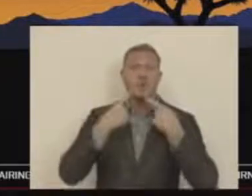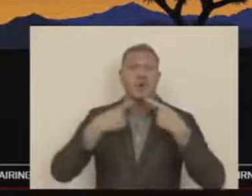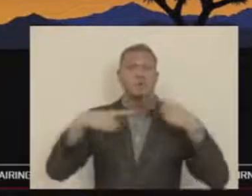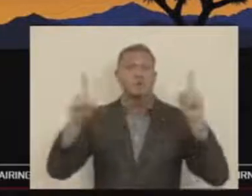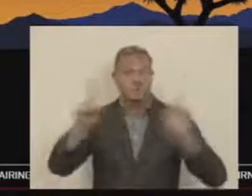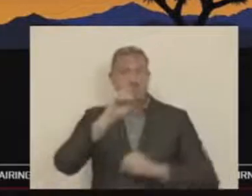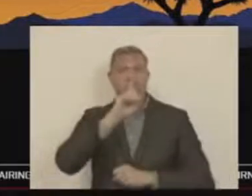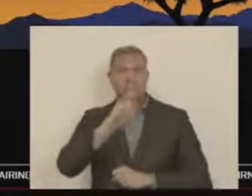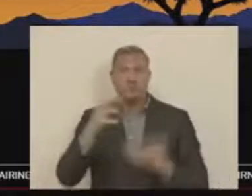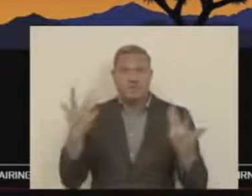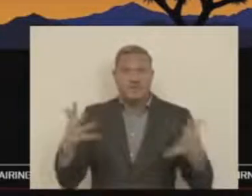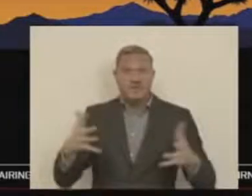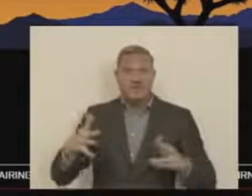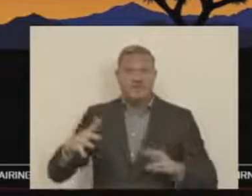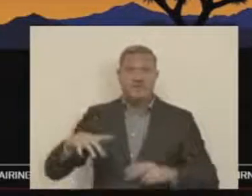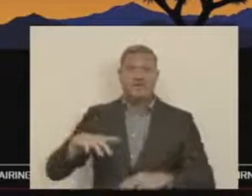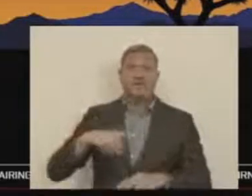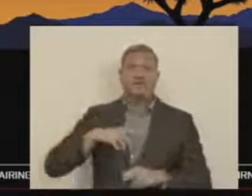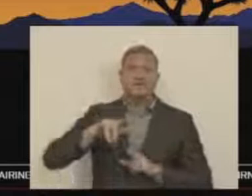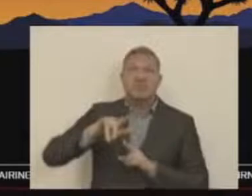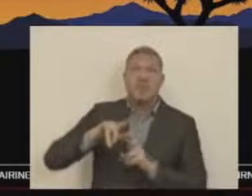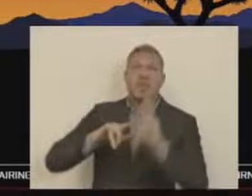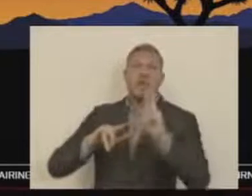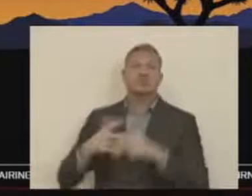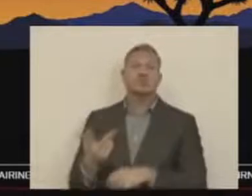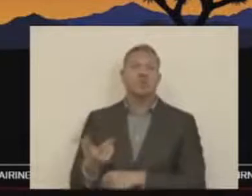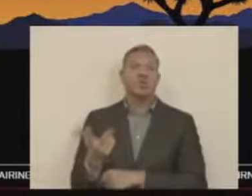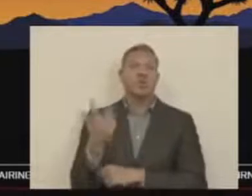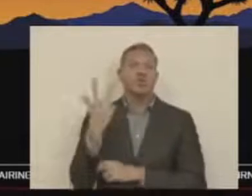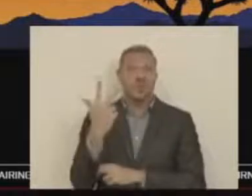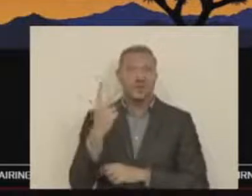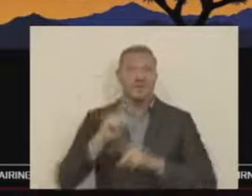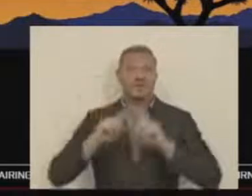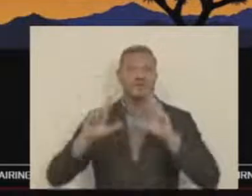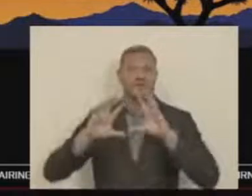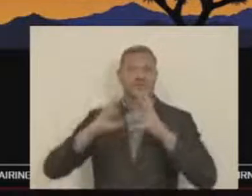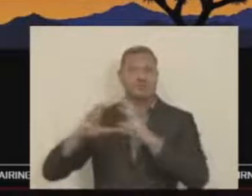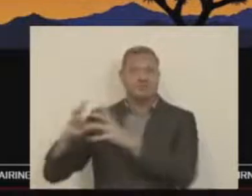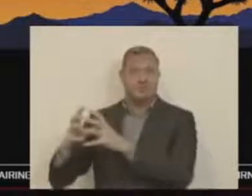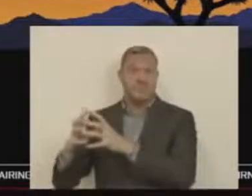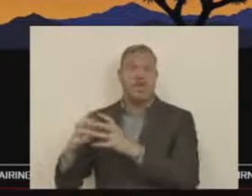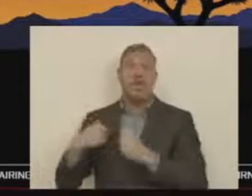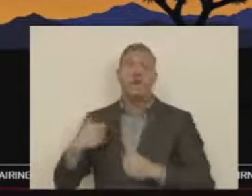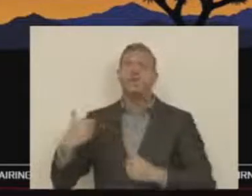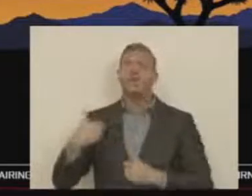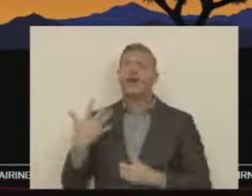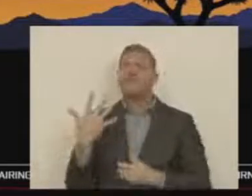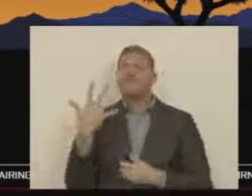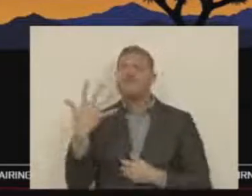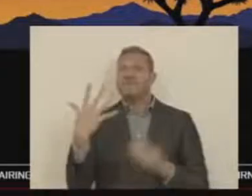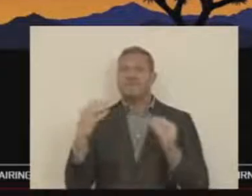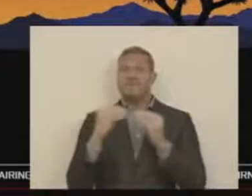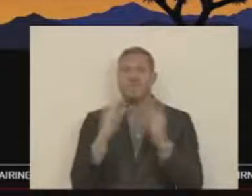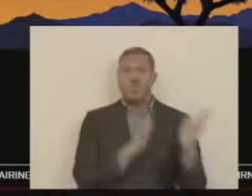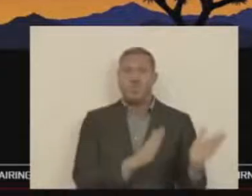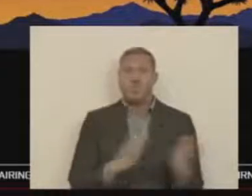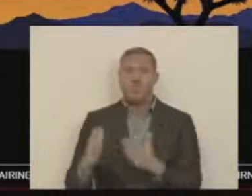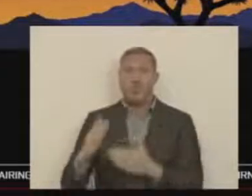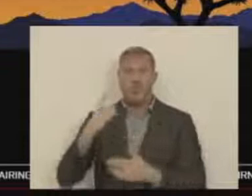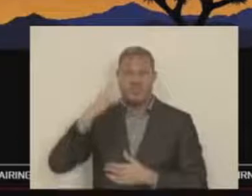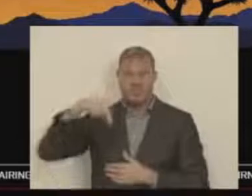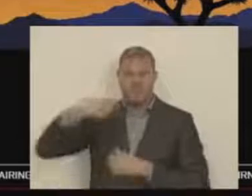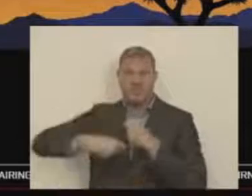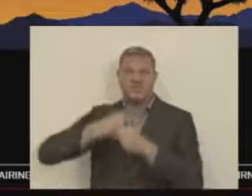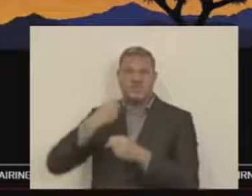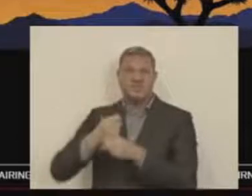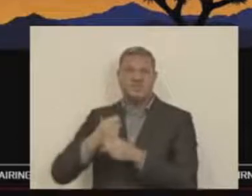launched already 3 payloads, and then we actually have another 5 launches looking this year in support of that